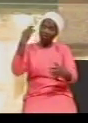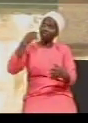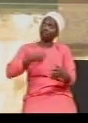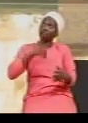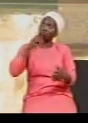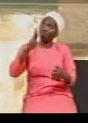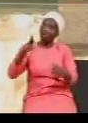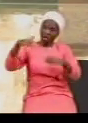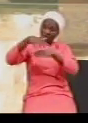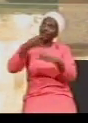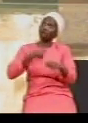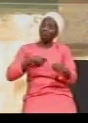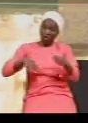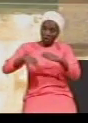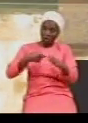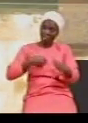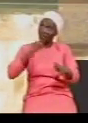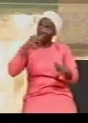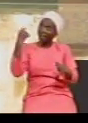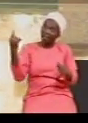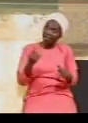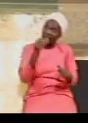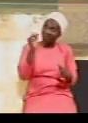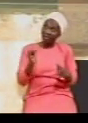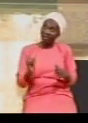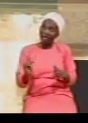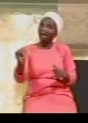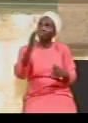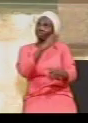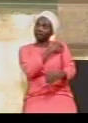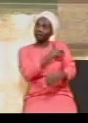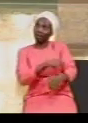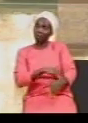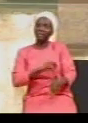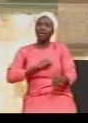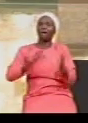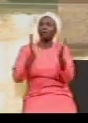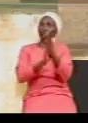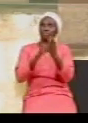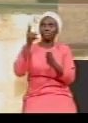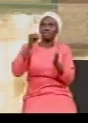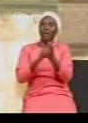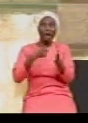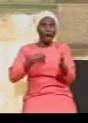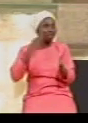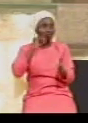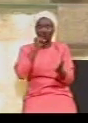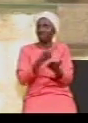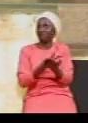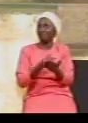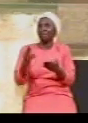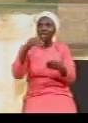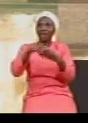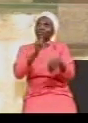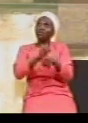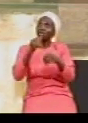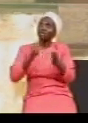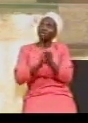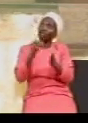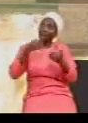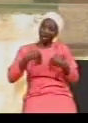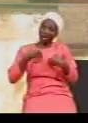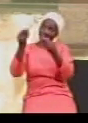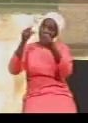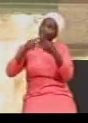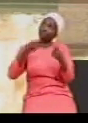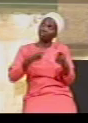me are the everlasting hands. Lord, I thank you. I praise you that I'm not going to fail in the work you have committed into my